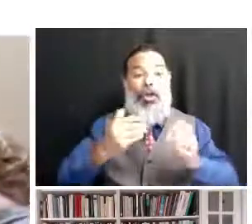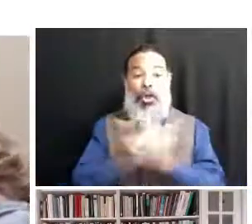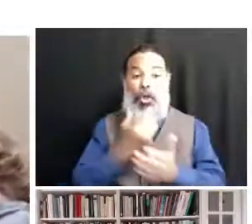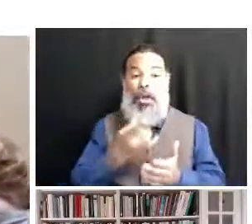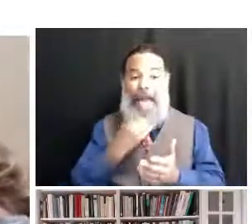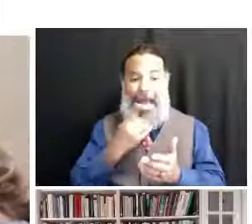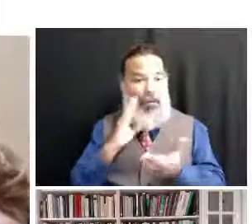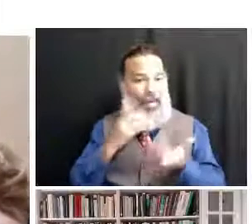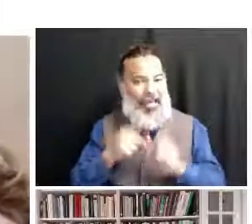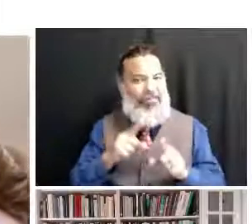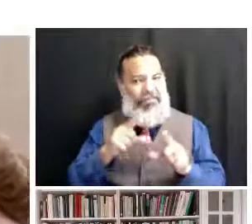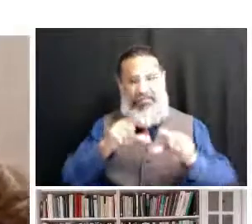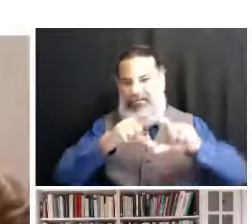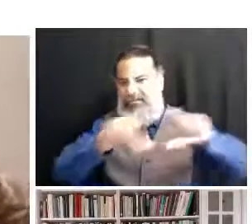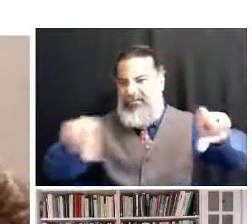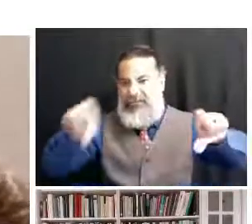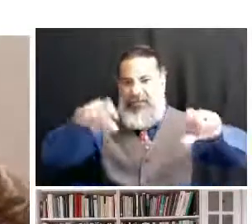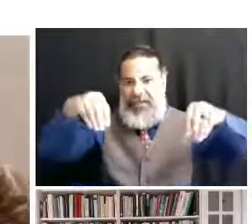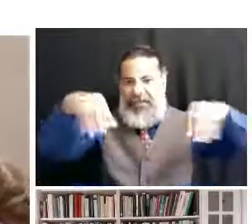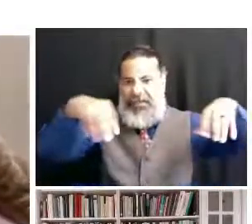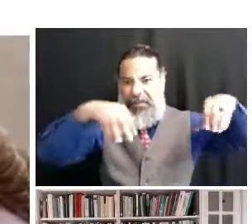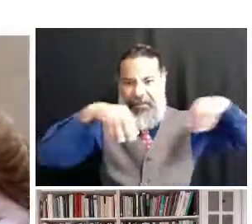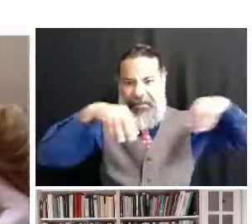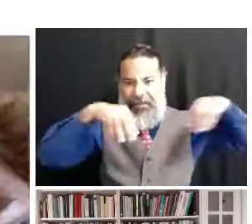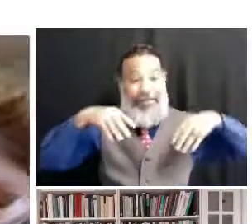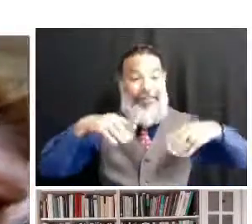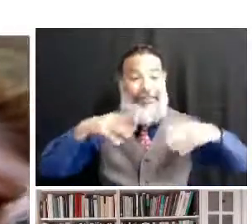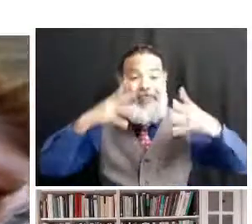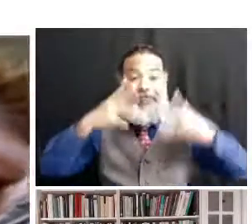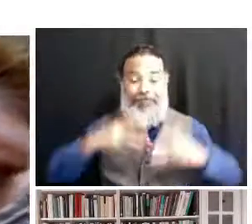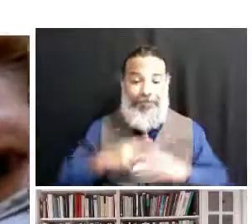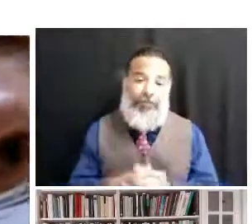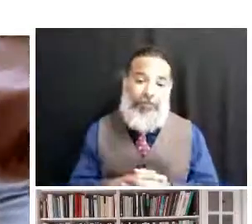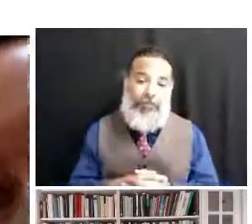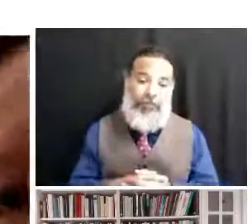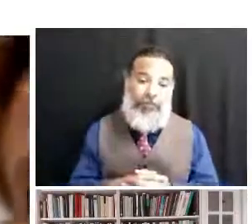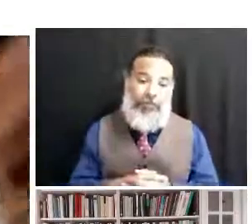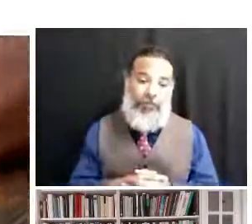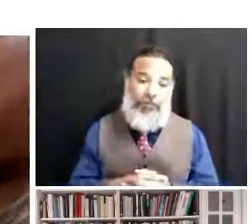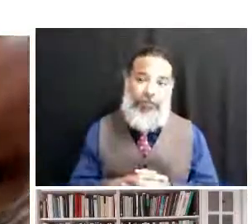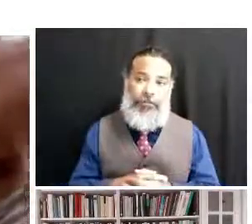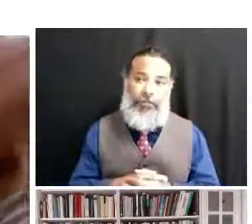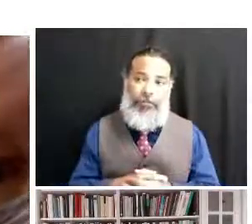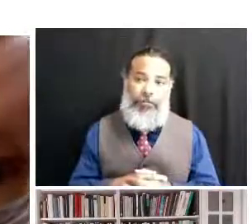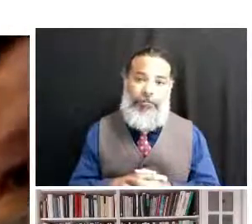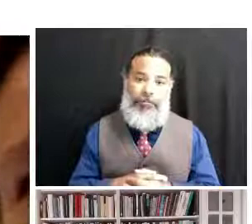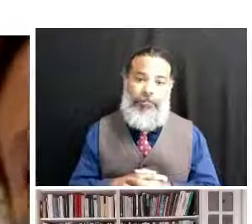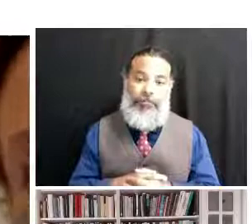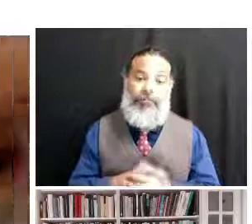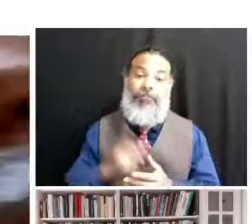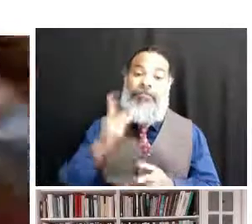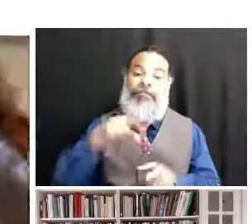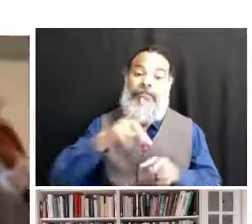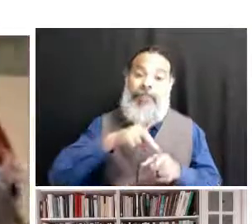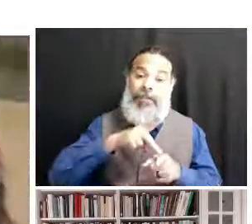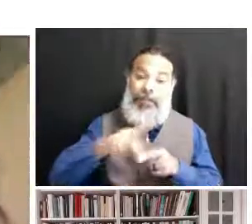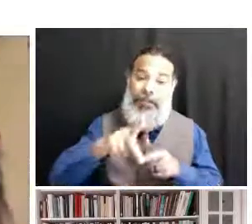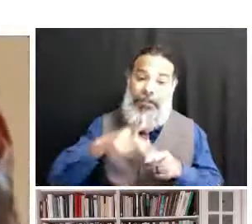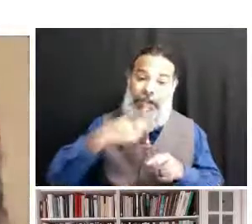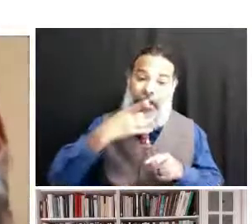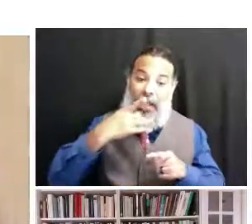go. And unfortunately, really professional lighting, quality